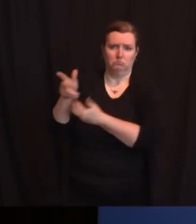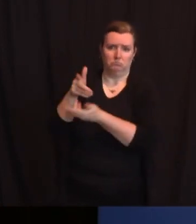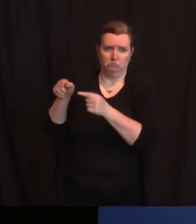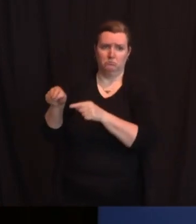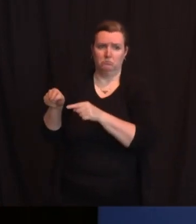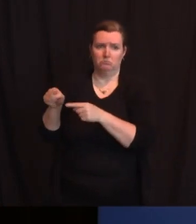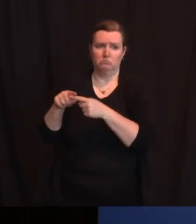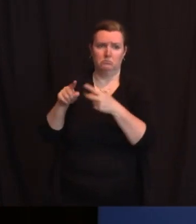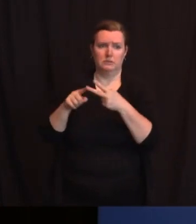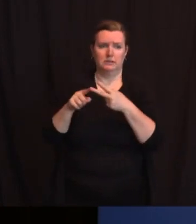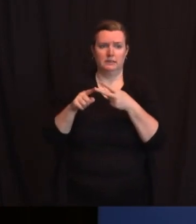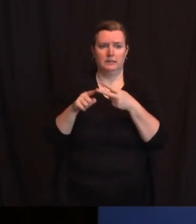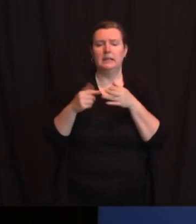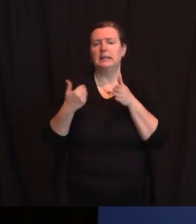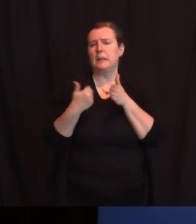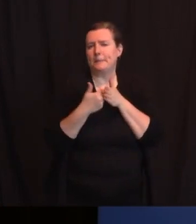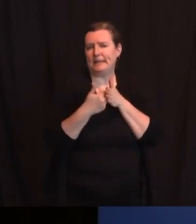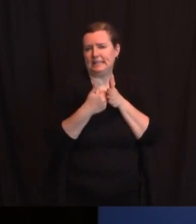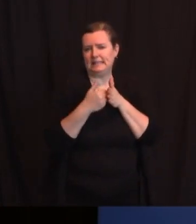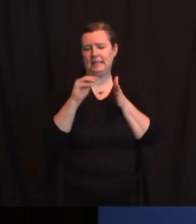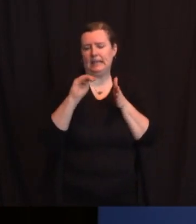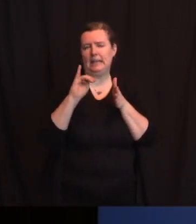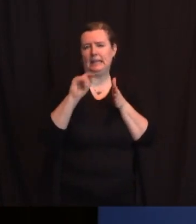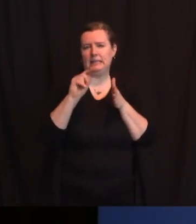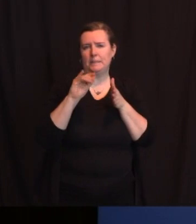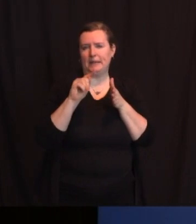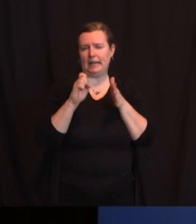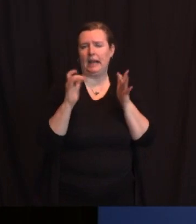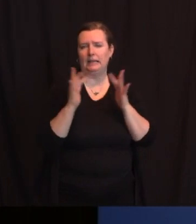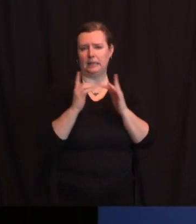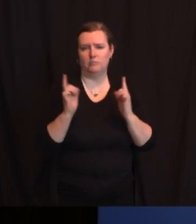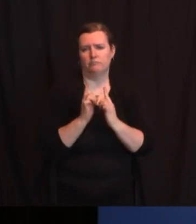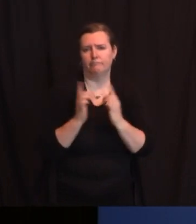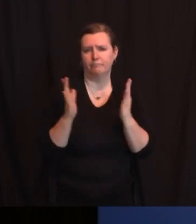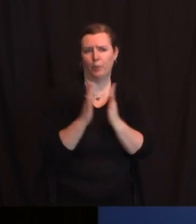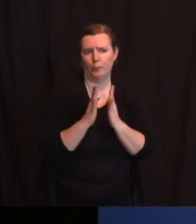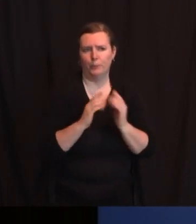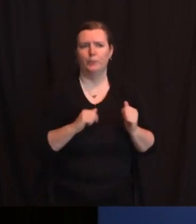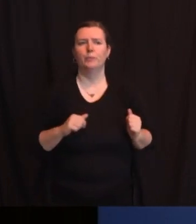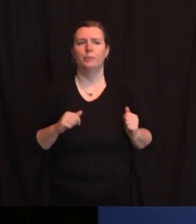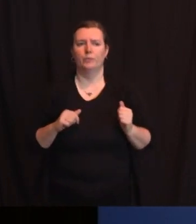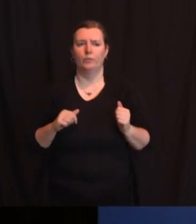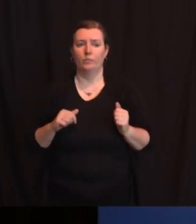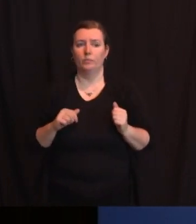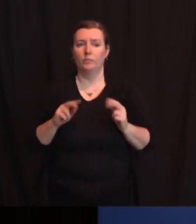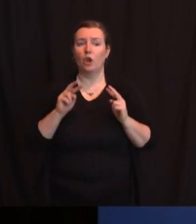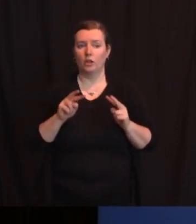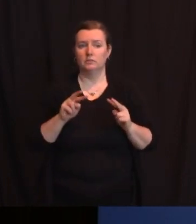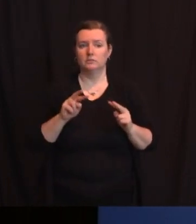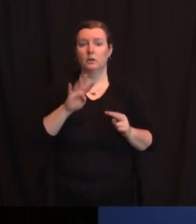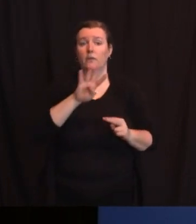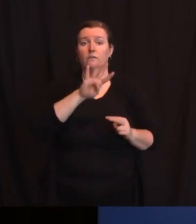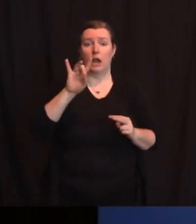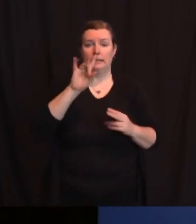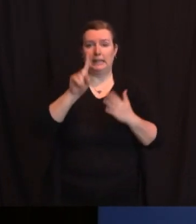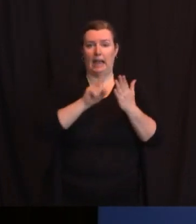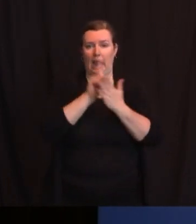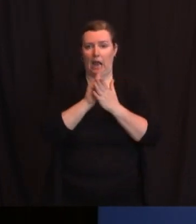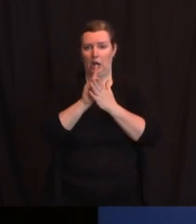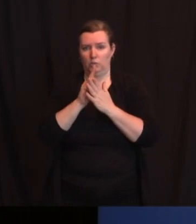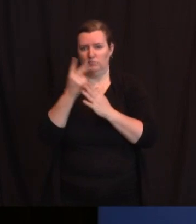definition is looking at 48 hours before an individual becomes symptomatic, because we recognize that there might be a